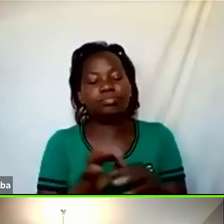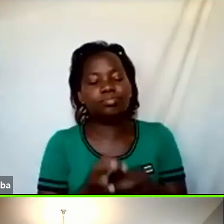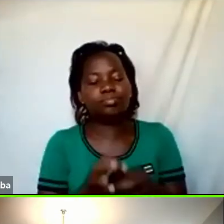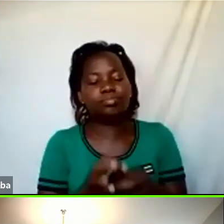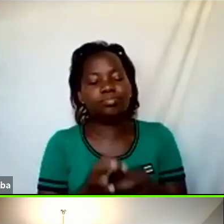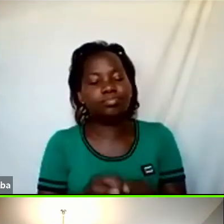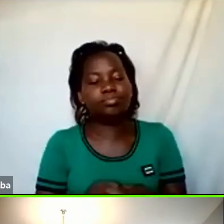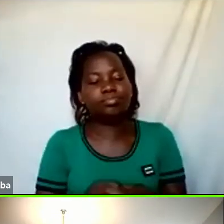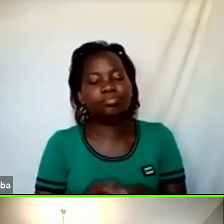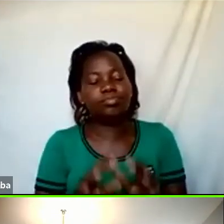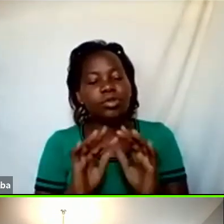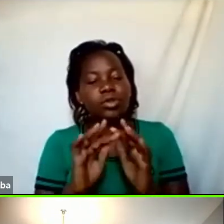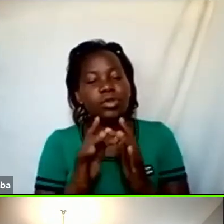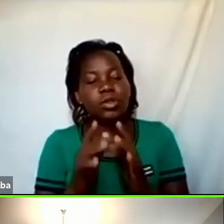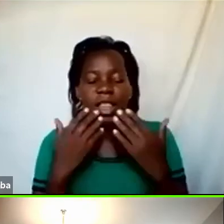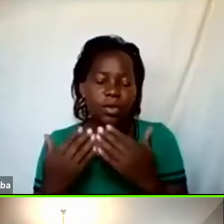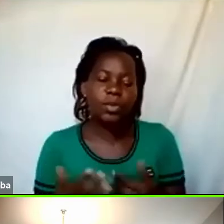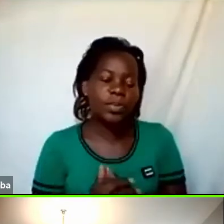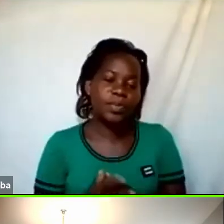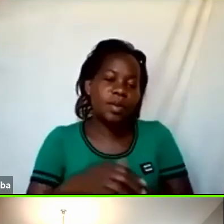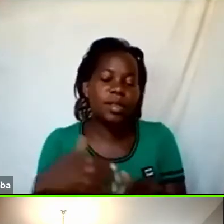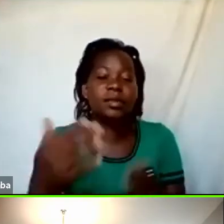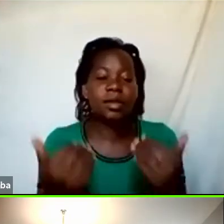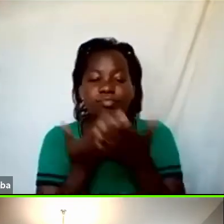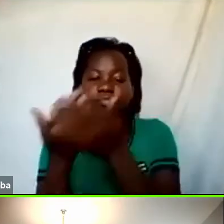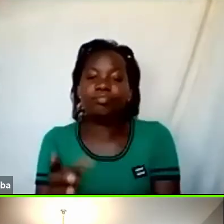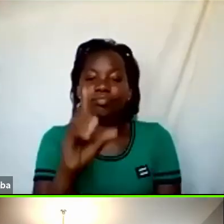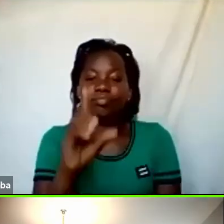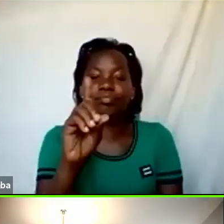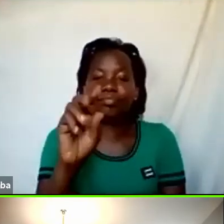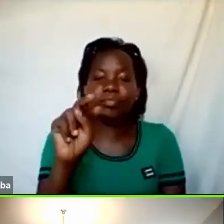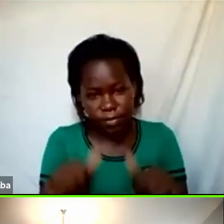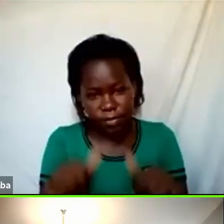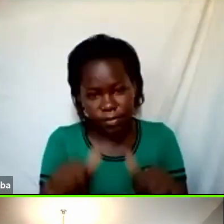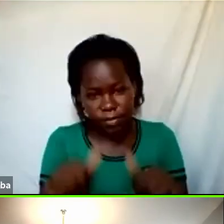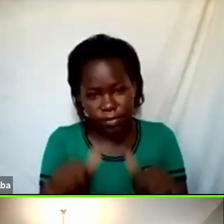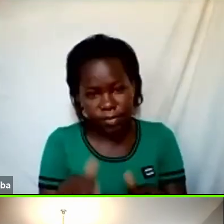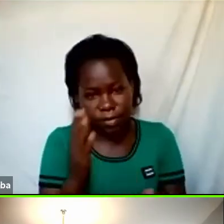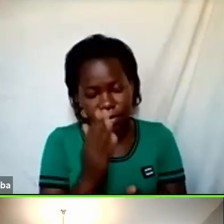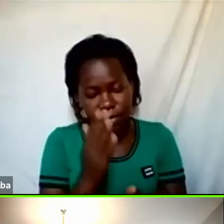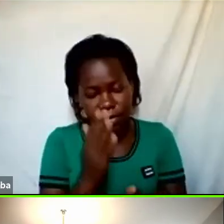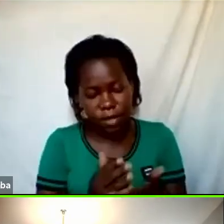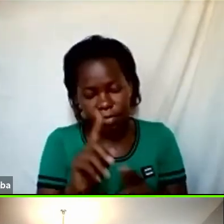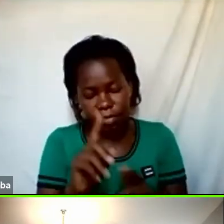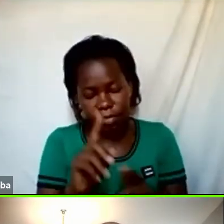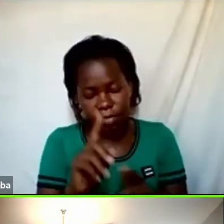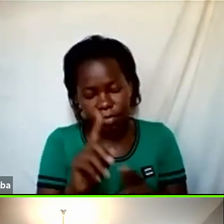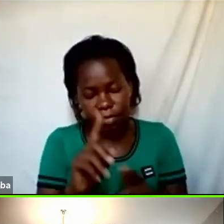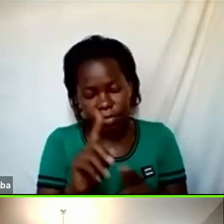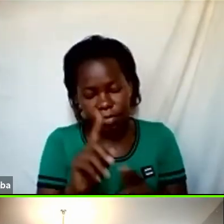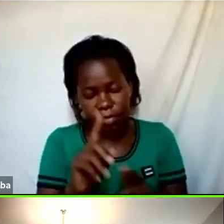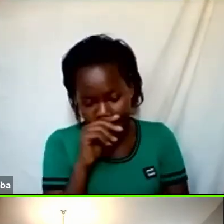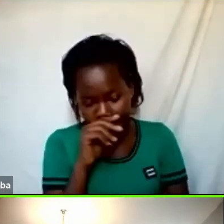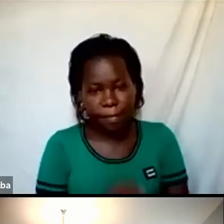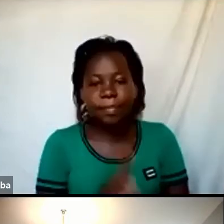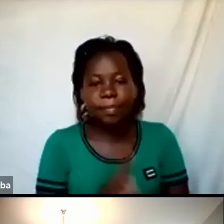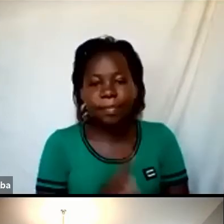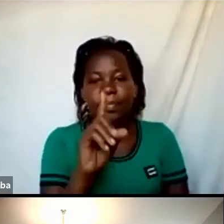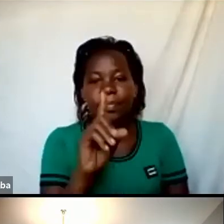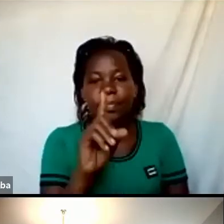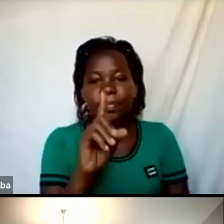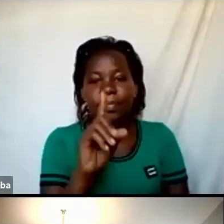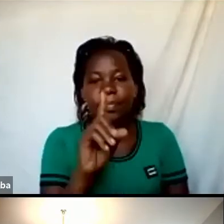coming next, but also to stick around and get some more questions in case there are any with the rest of our panel. Dennis, over to you. Thank you very